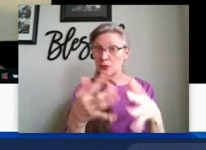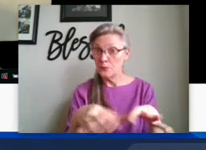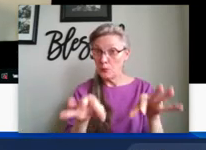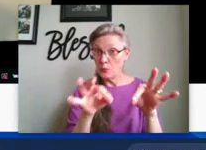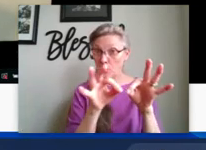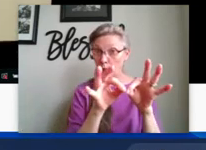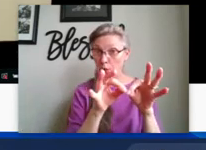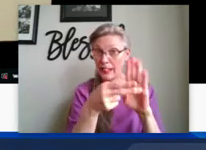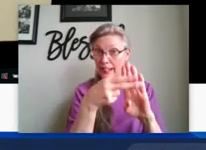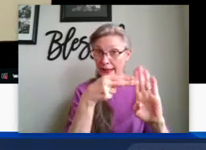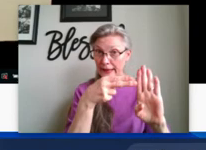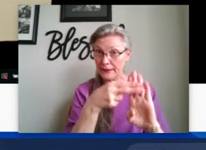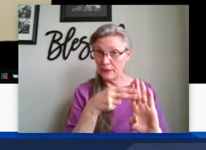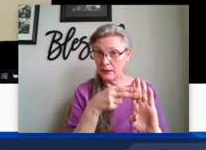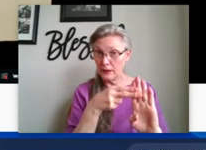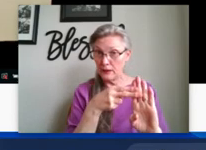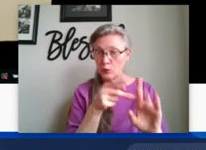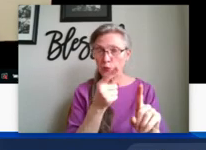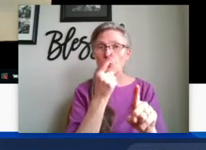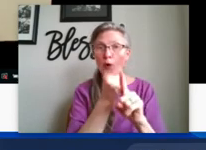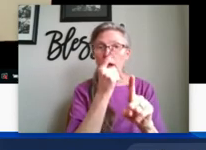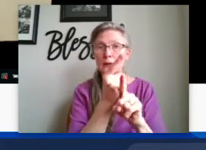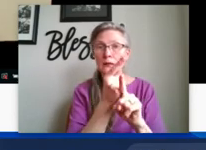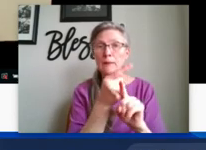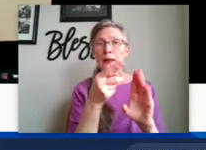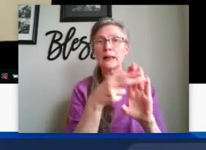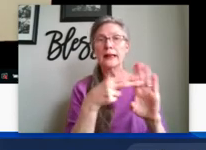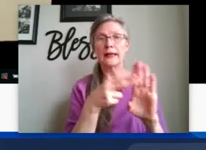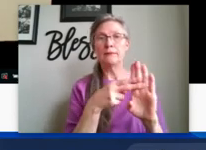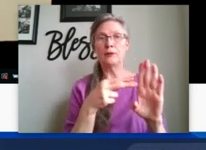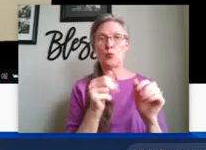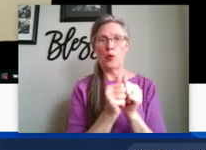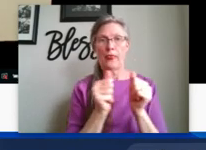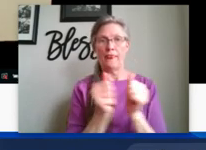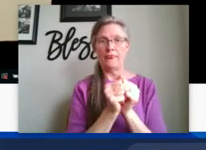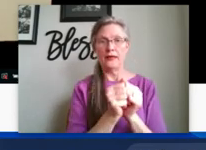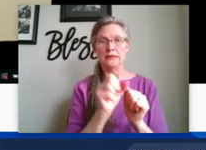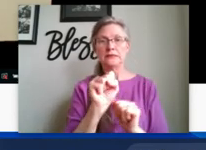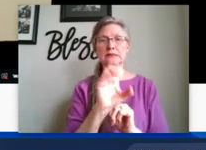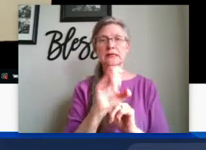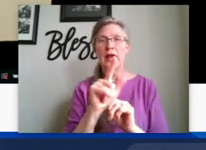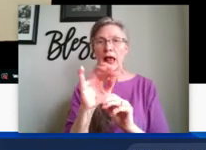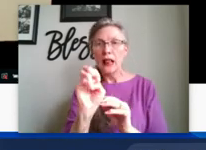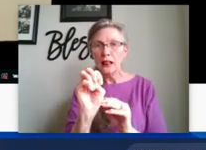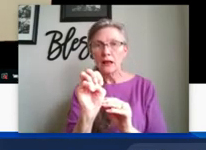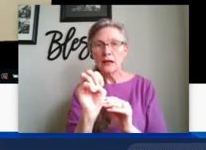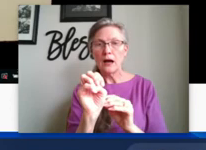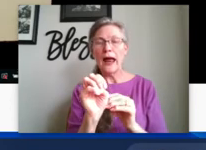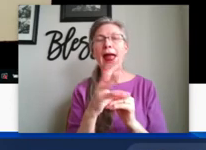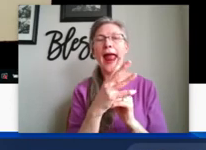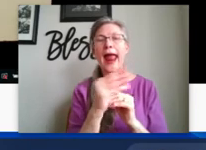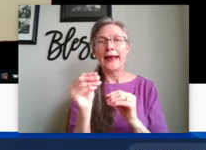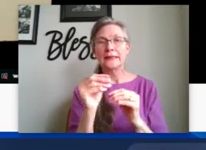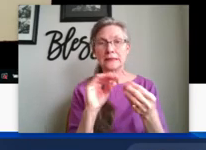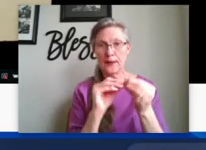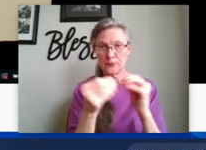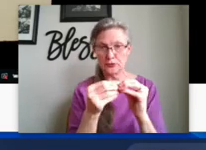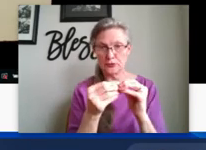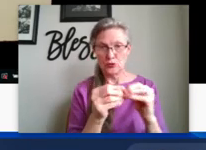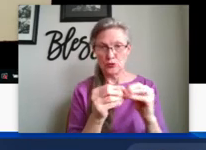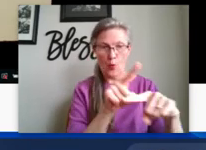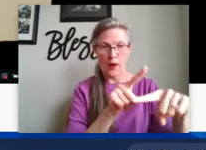we're labeling our line plots, right? Not only are we labeling it with the scale that we're measuring, our scale are our numbers, right? So